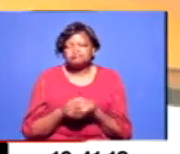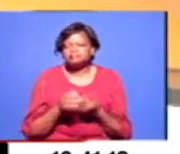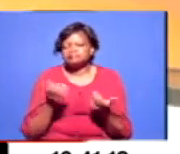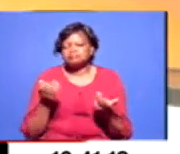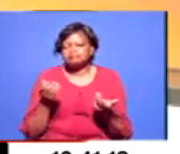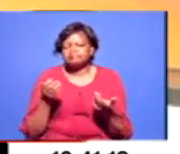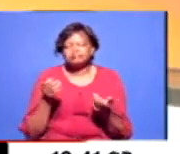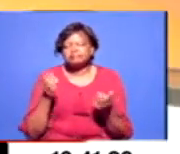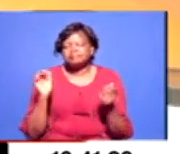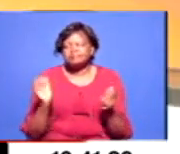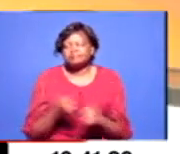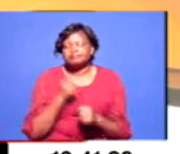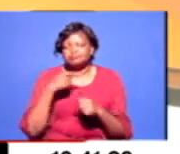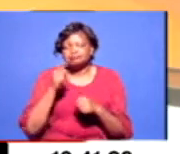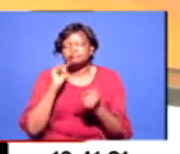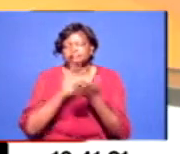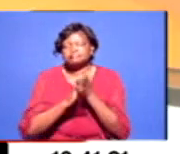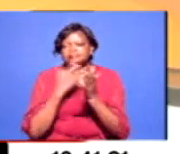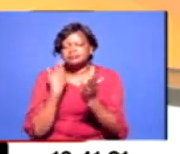same, we are looking at